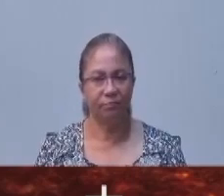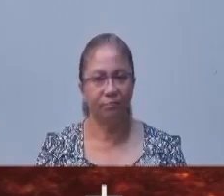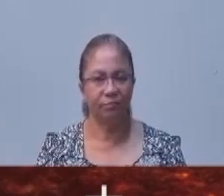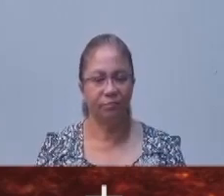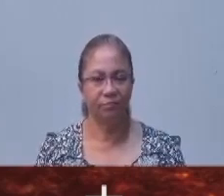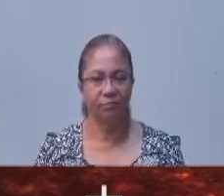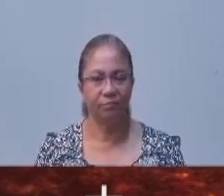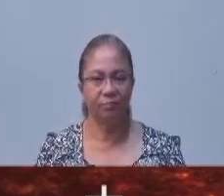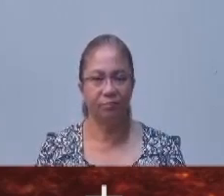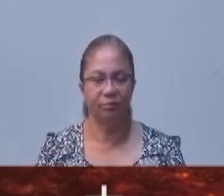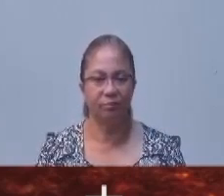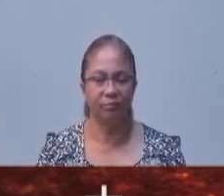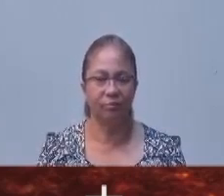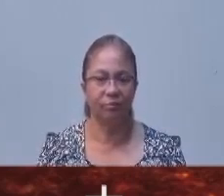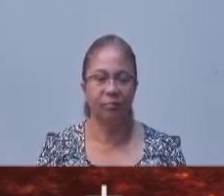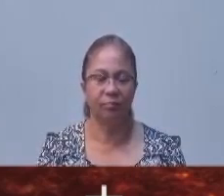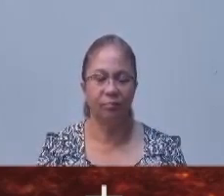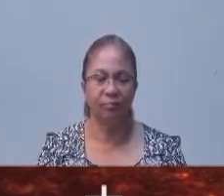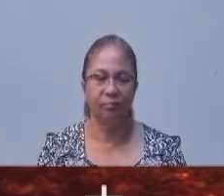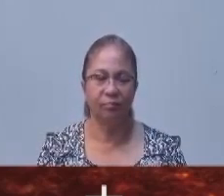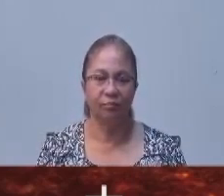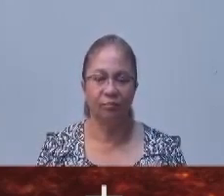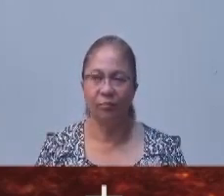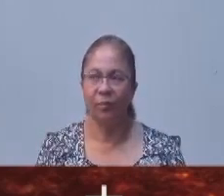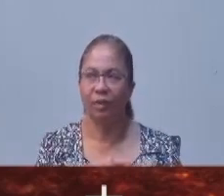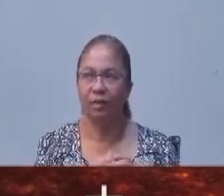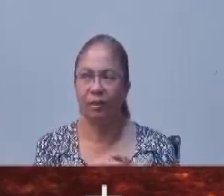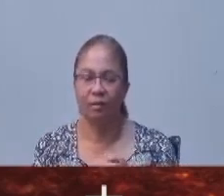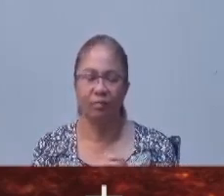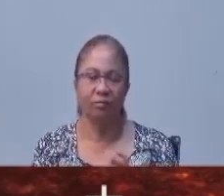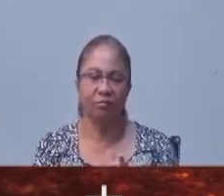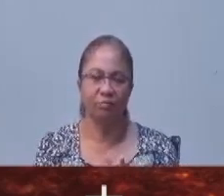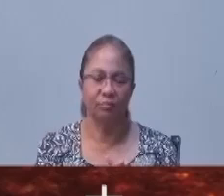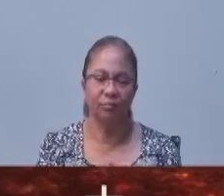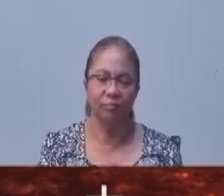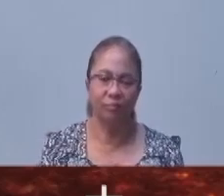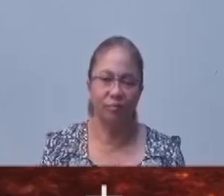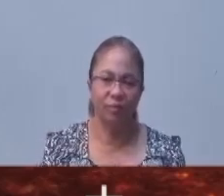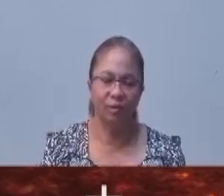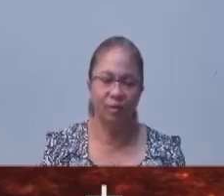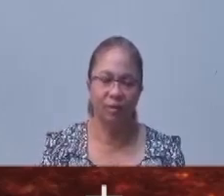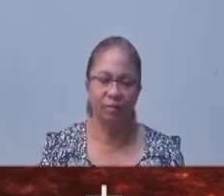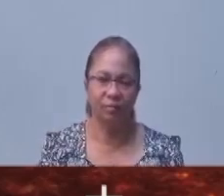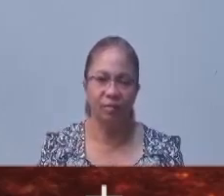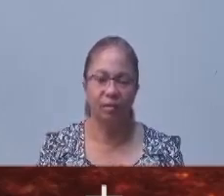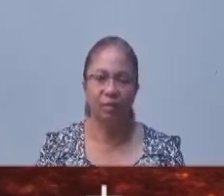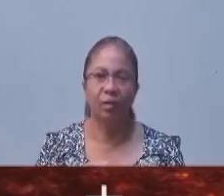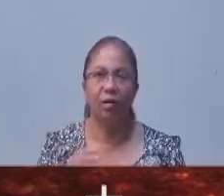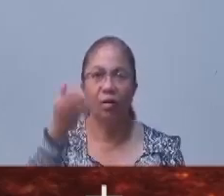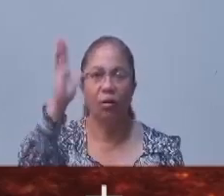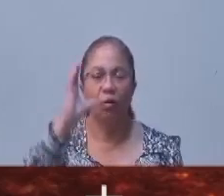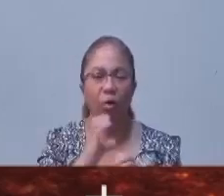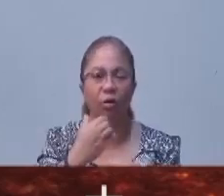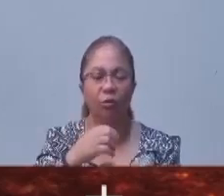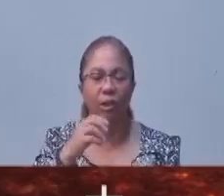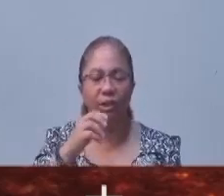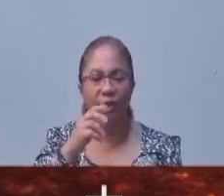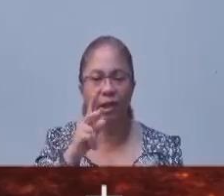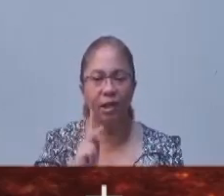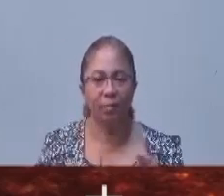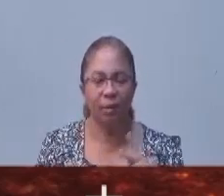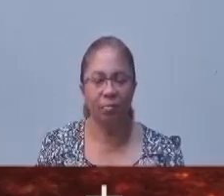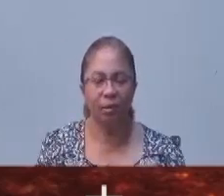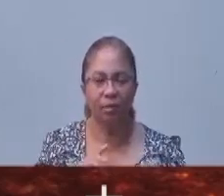hand. And then on the other hand, this new theory where I am whatever I desire